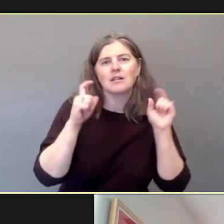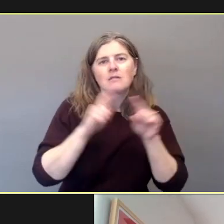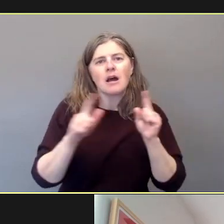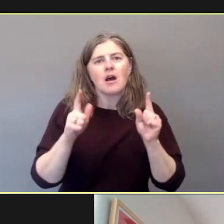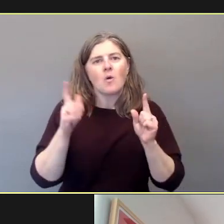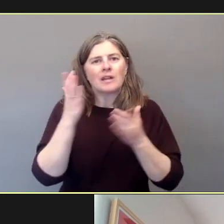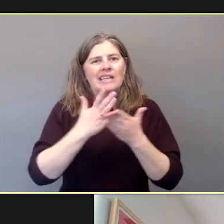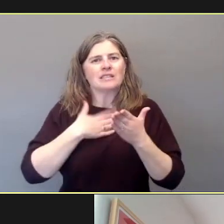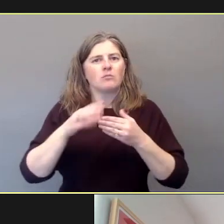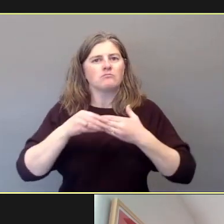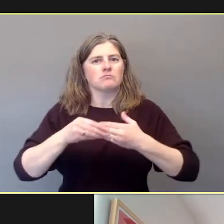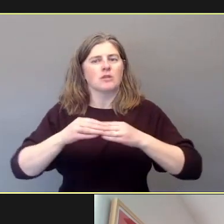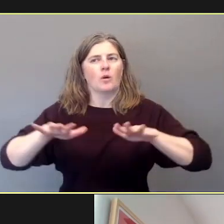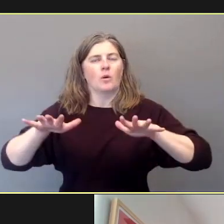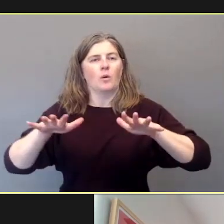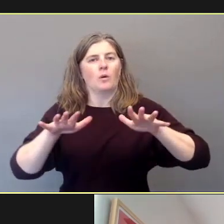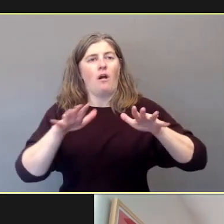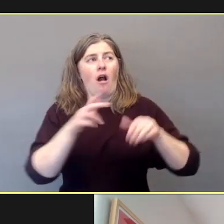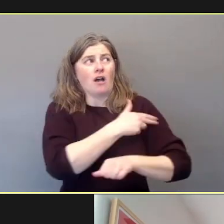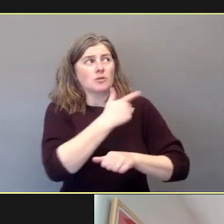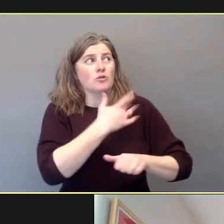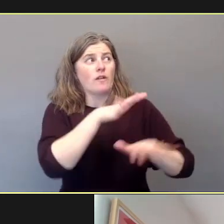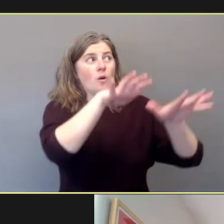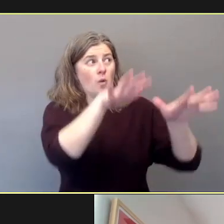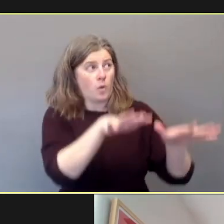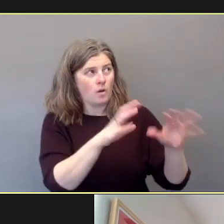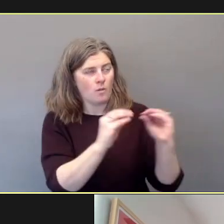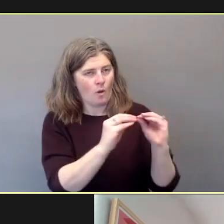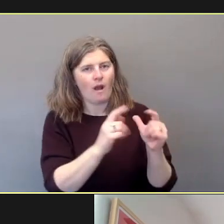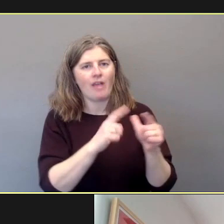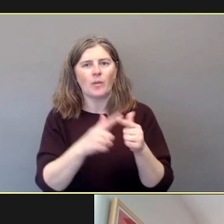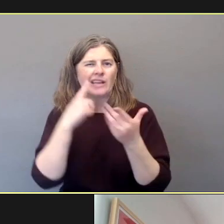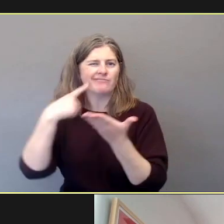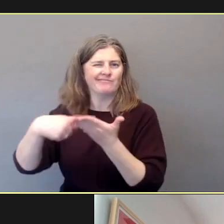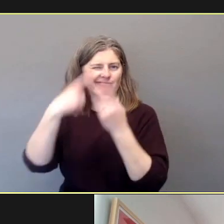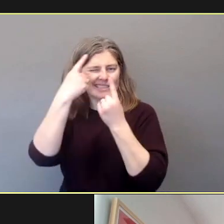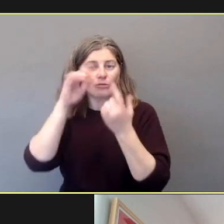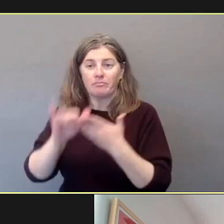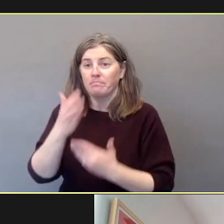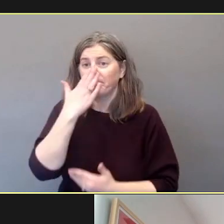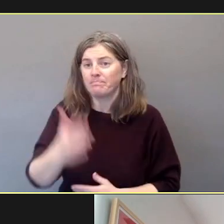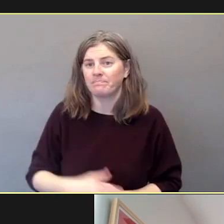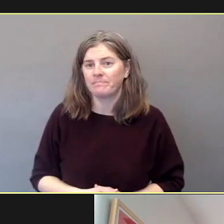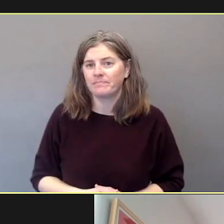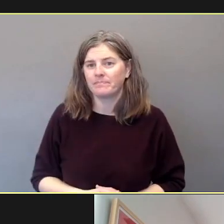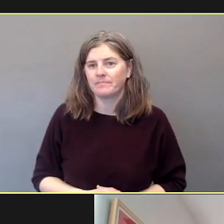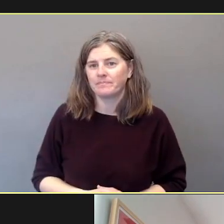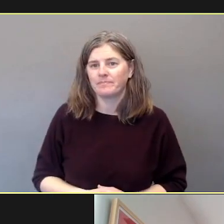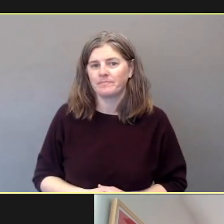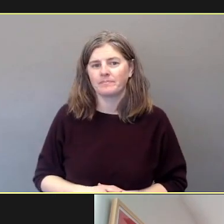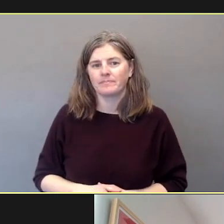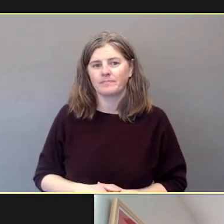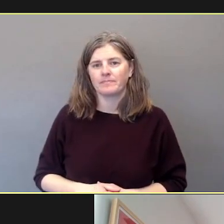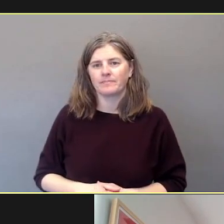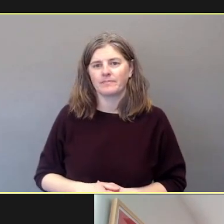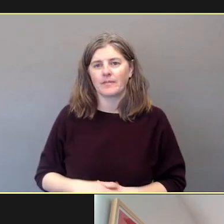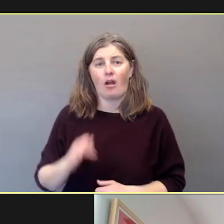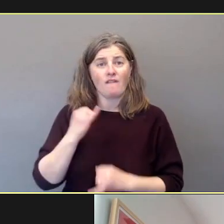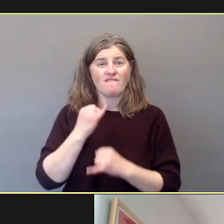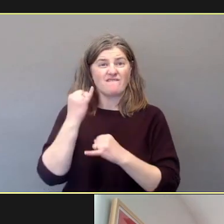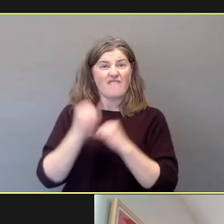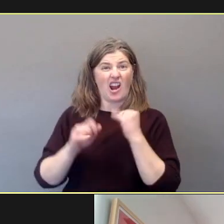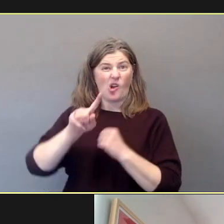room in our hospital capacity. Thanks. Okay, David, we're at our final